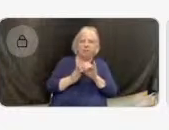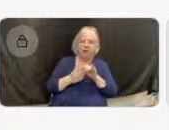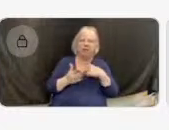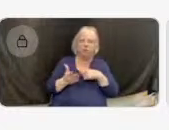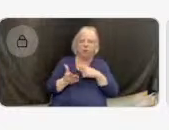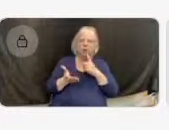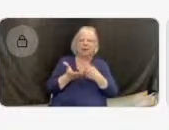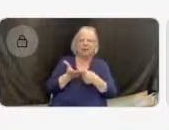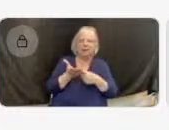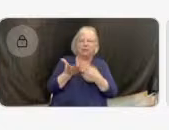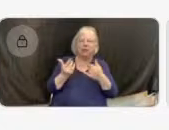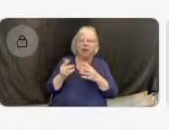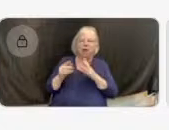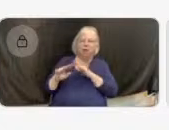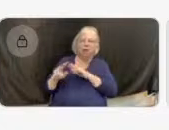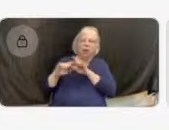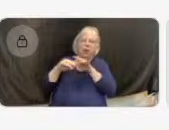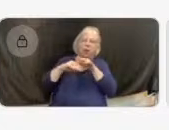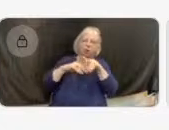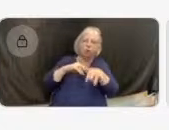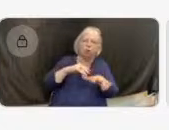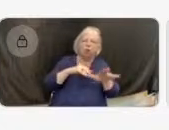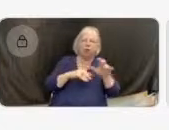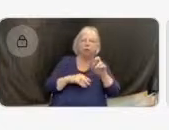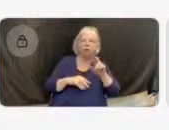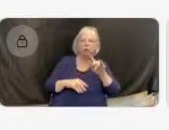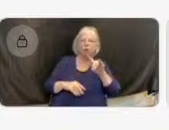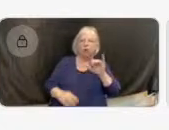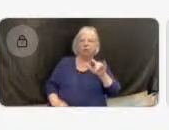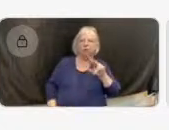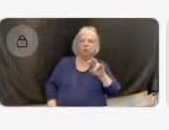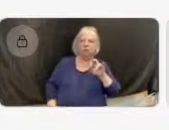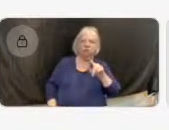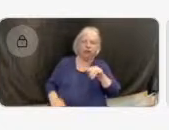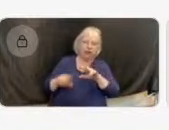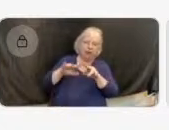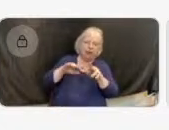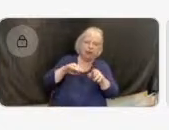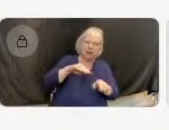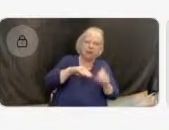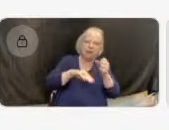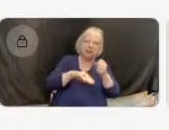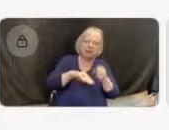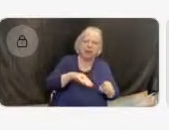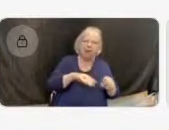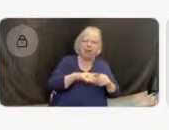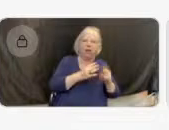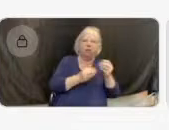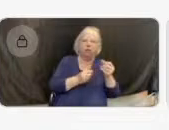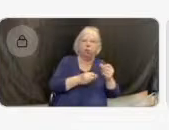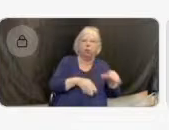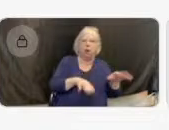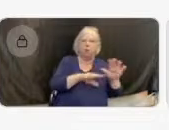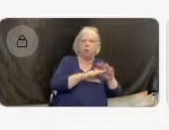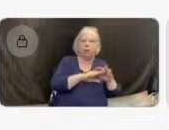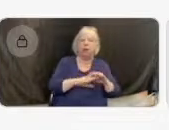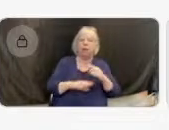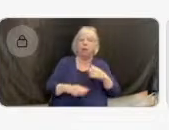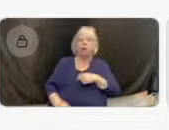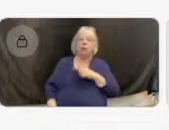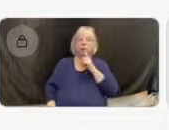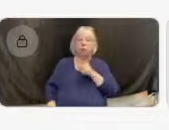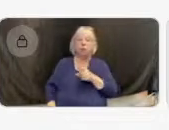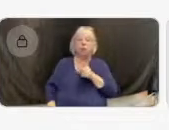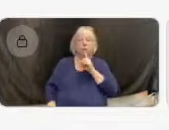discussing, flowing across Crystal Valley south into property. So we truly,